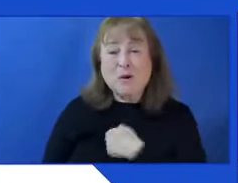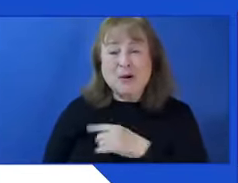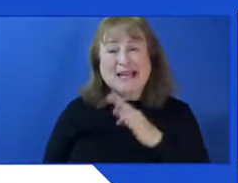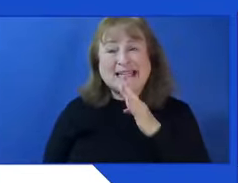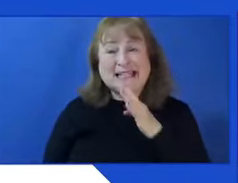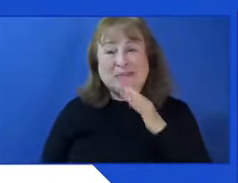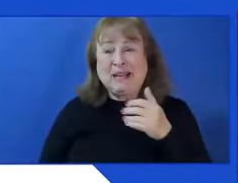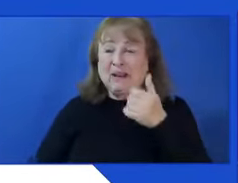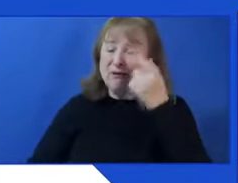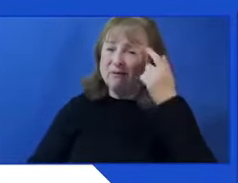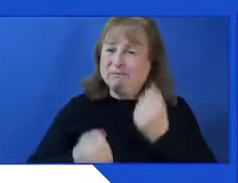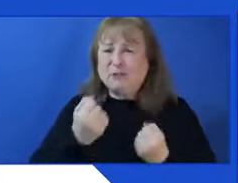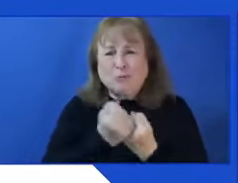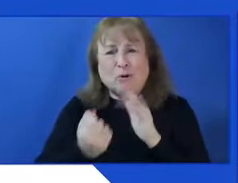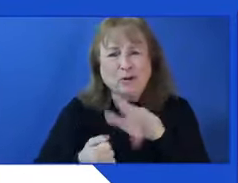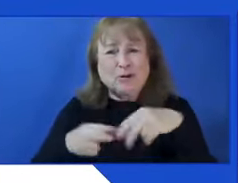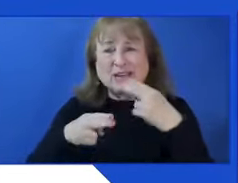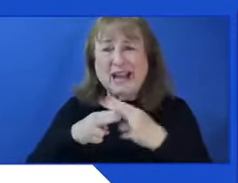your name